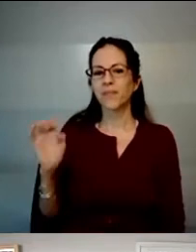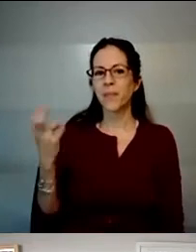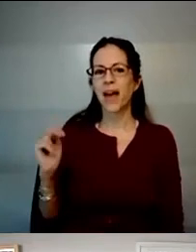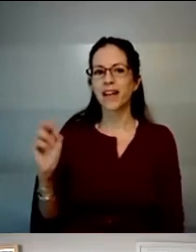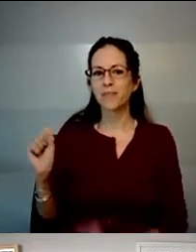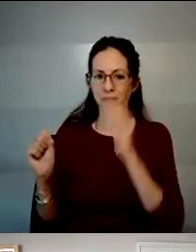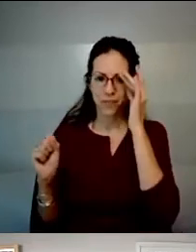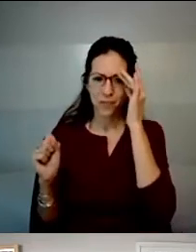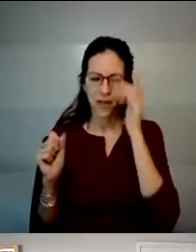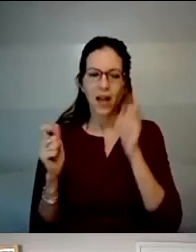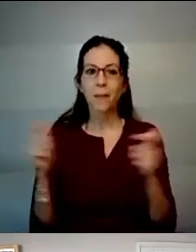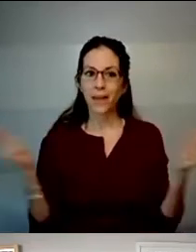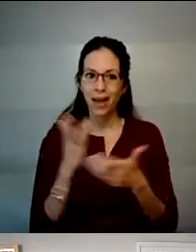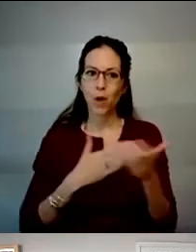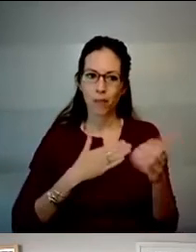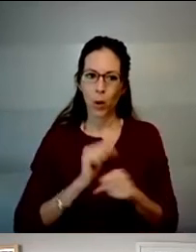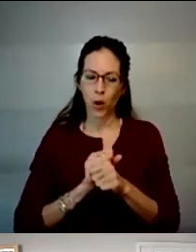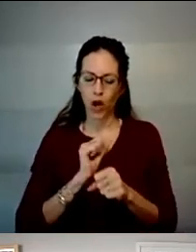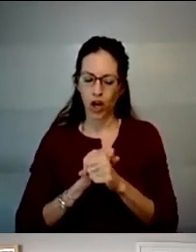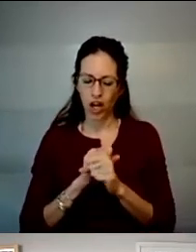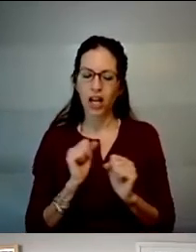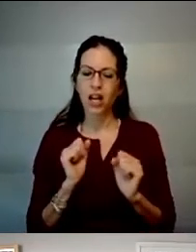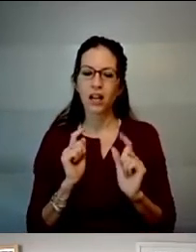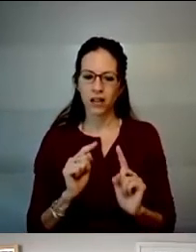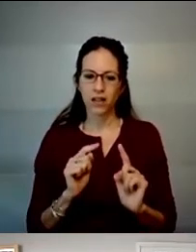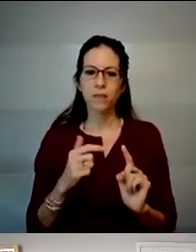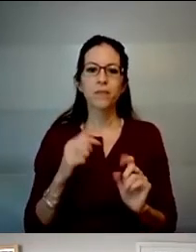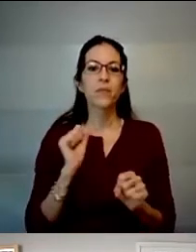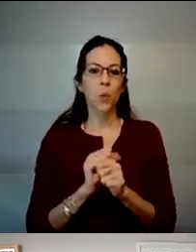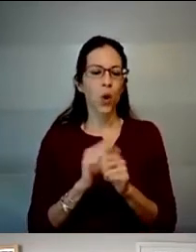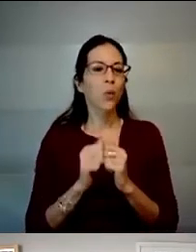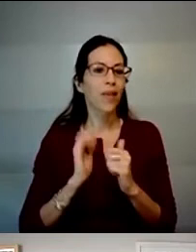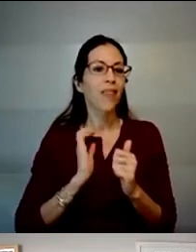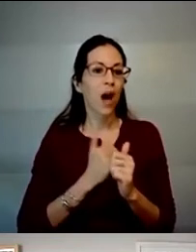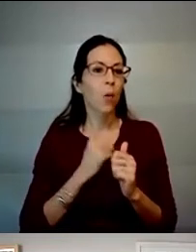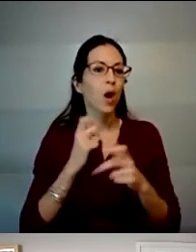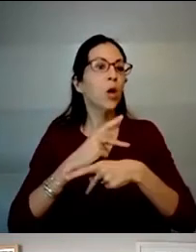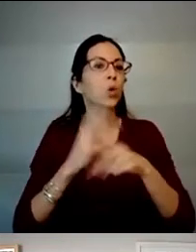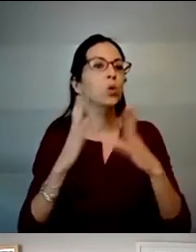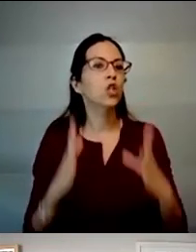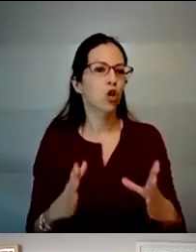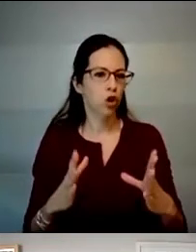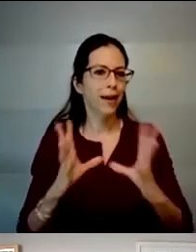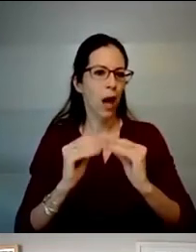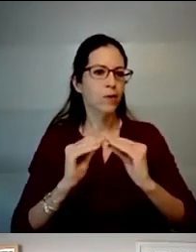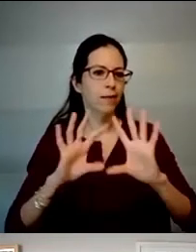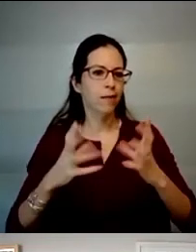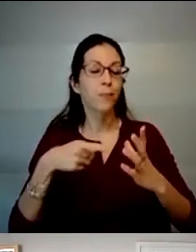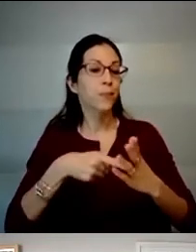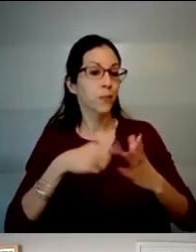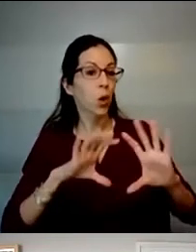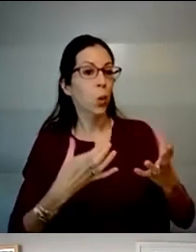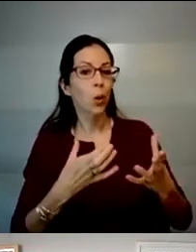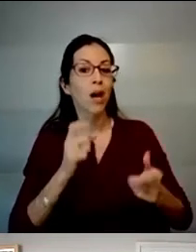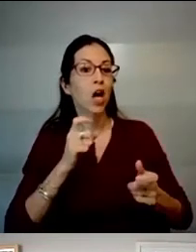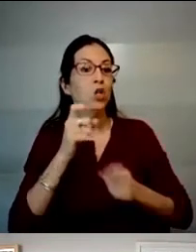a big part of my work is working with our Producers Council, which is a group of donors